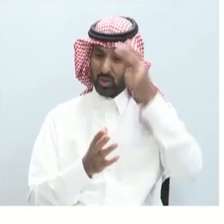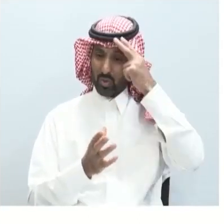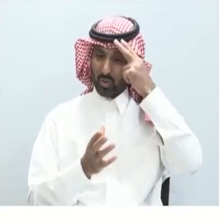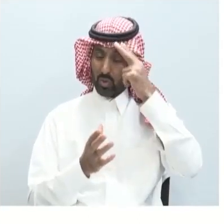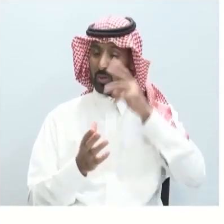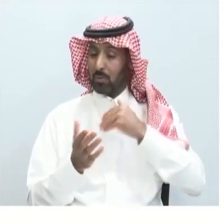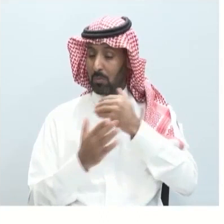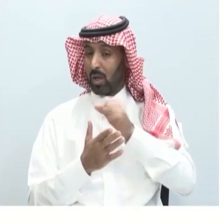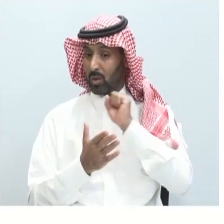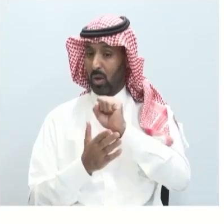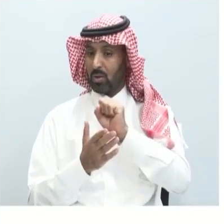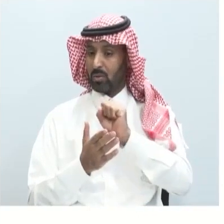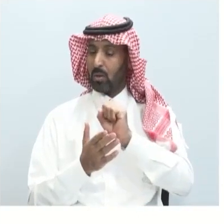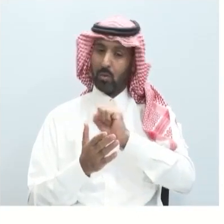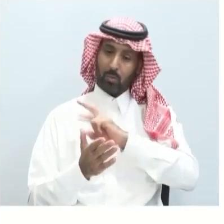Saudi Arabia special?